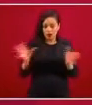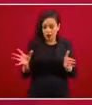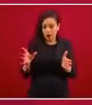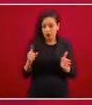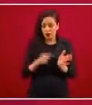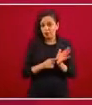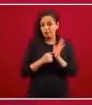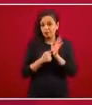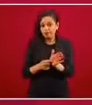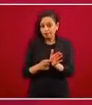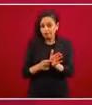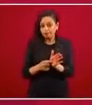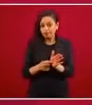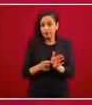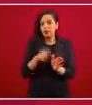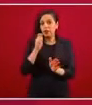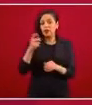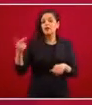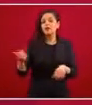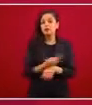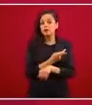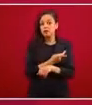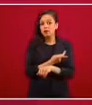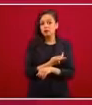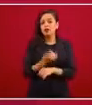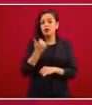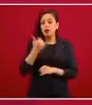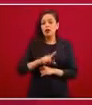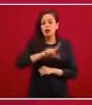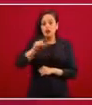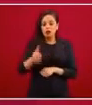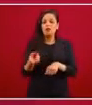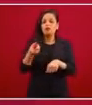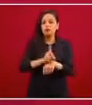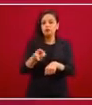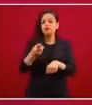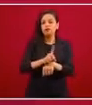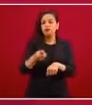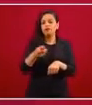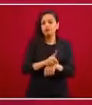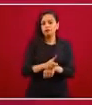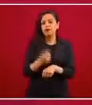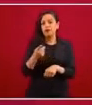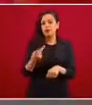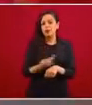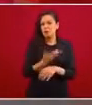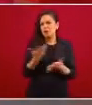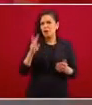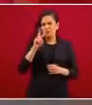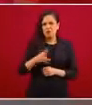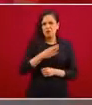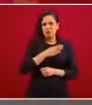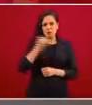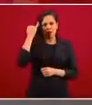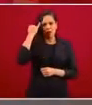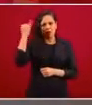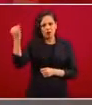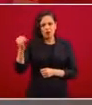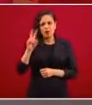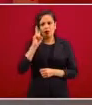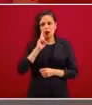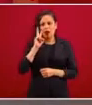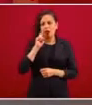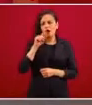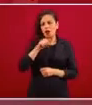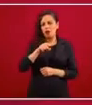a real-time report, because we have these two projections of what would have happened and what is happening every day. So I think that is a